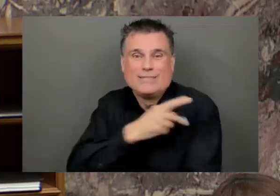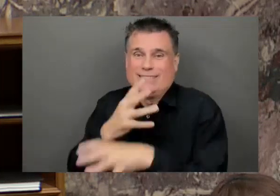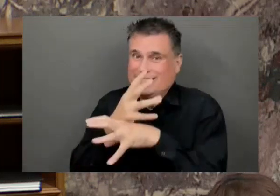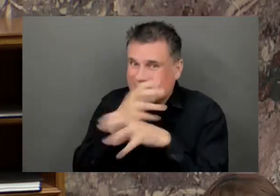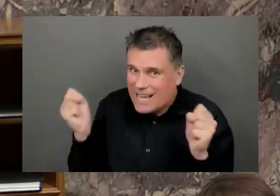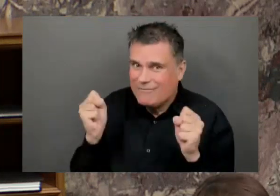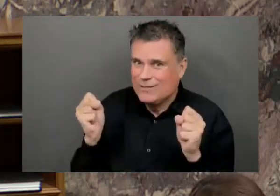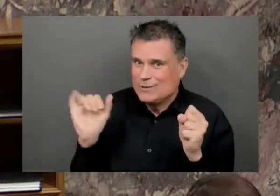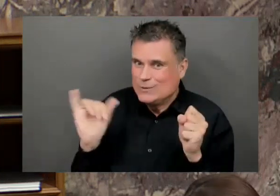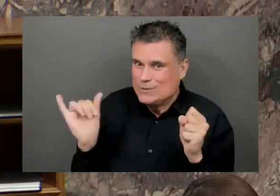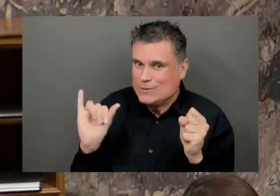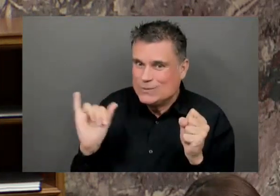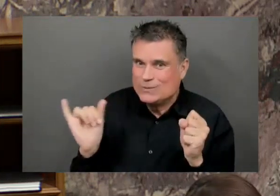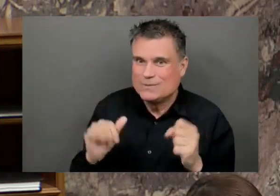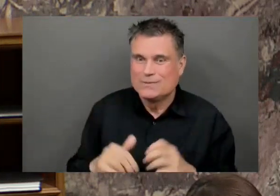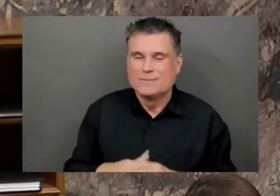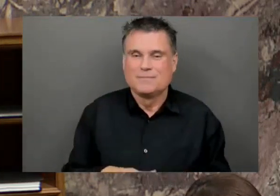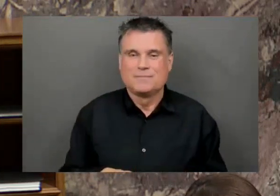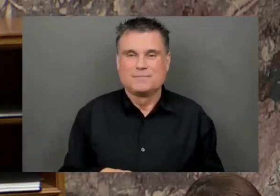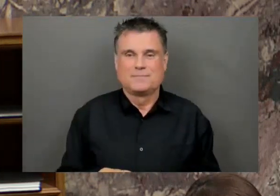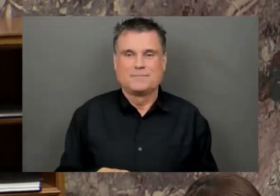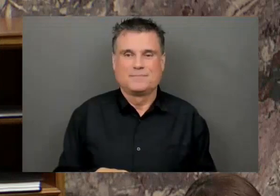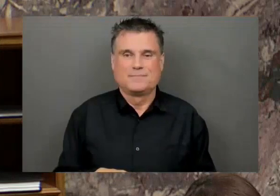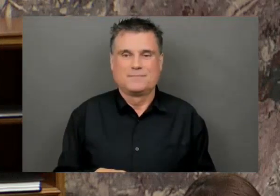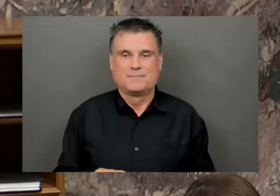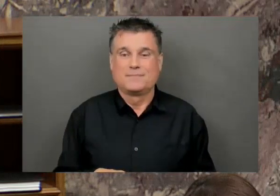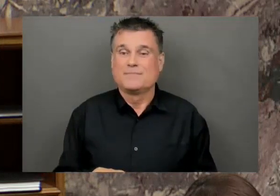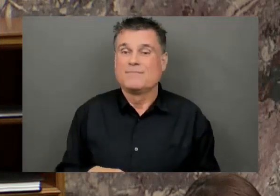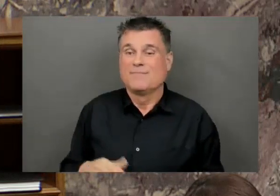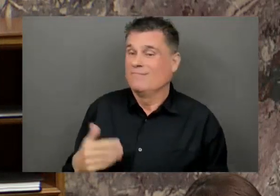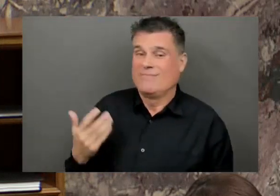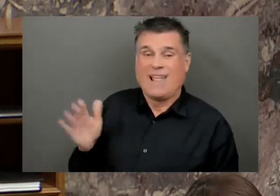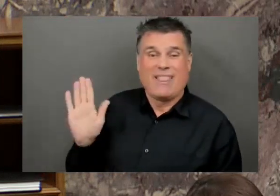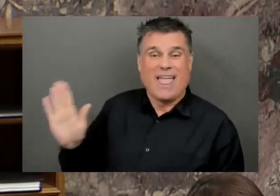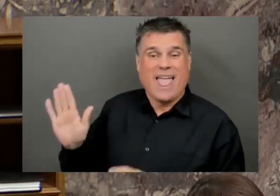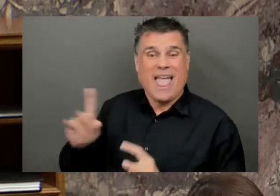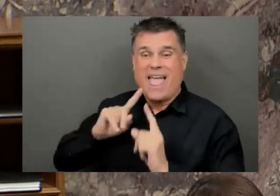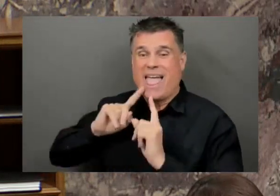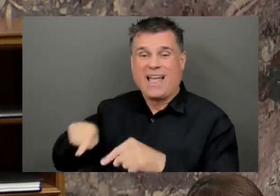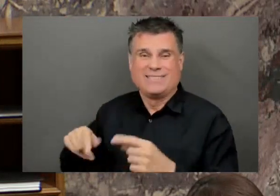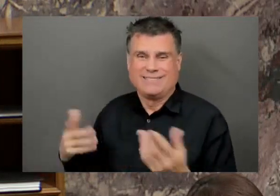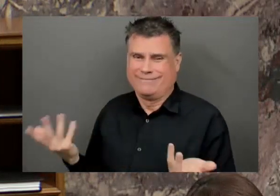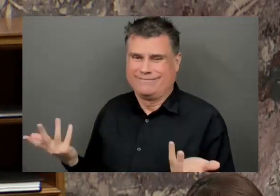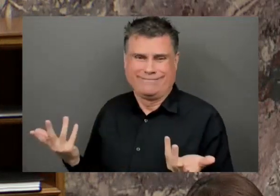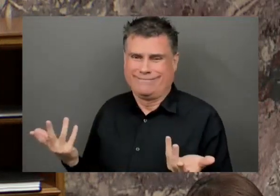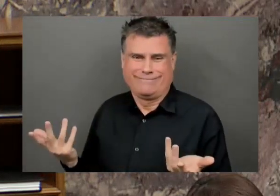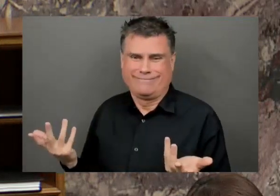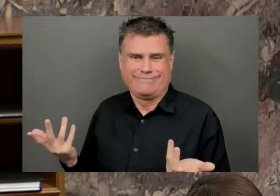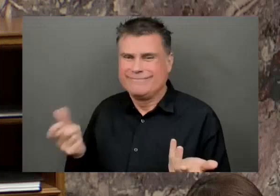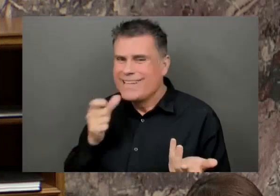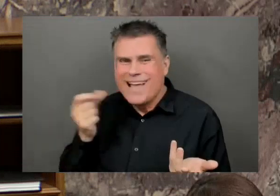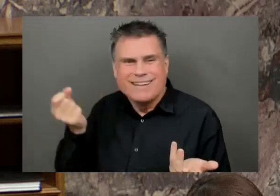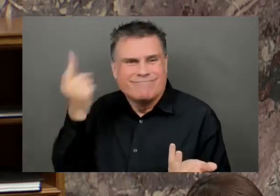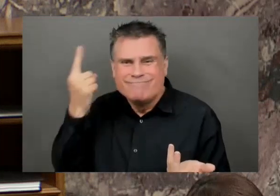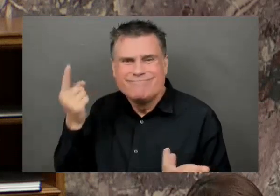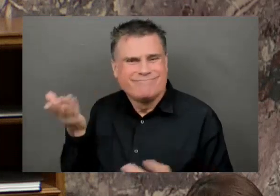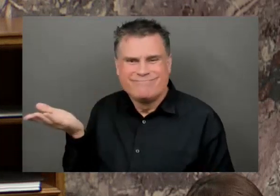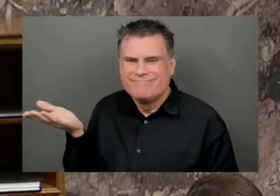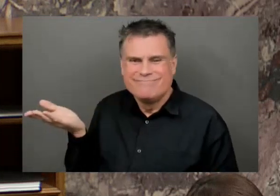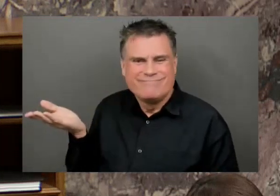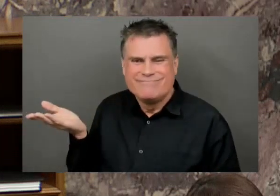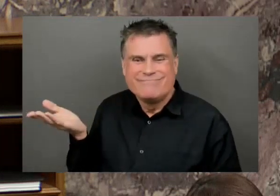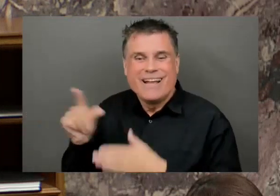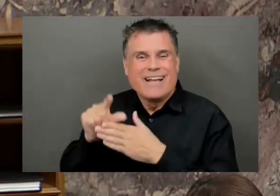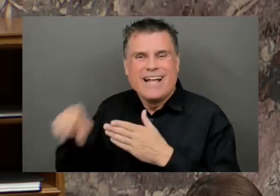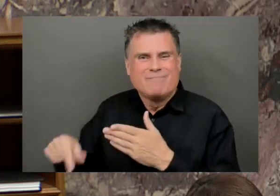with it. You know, the answer by the minister shows how completely out of touch this Premier and this NDP government is with the chaos